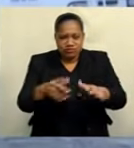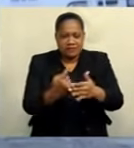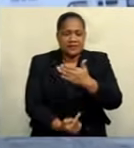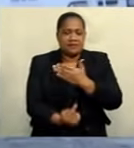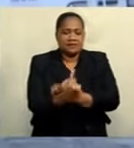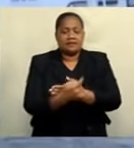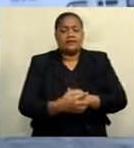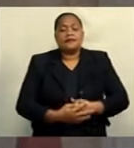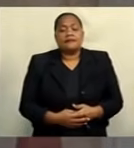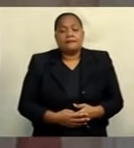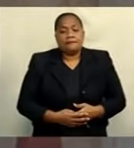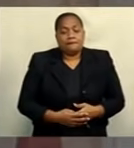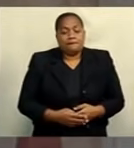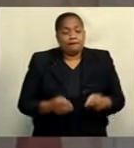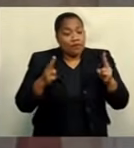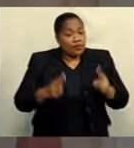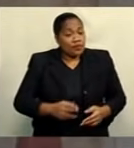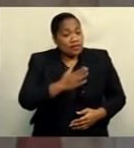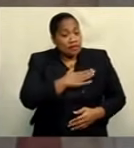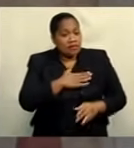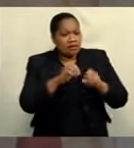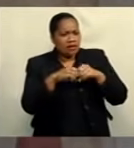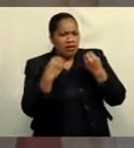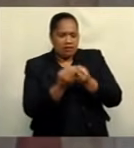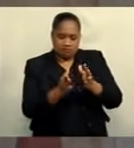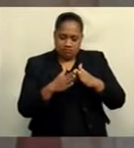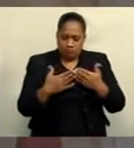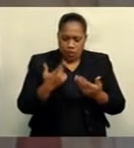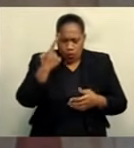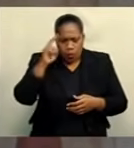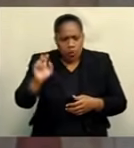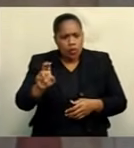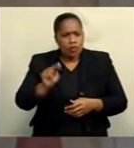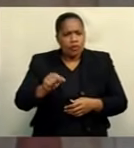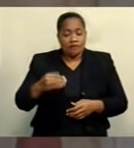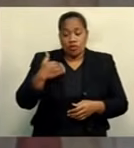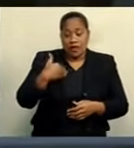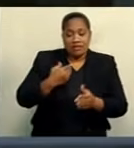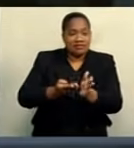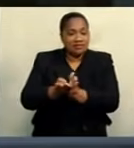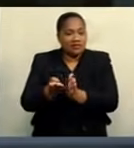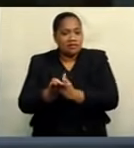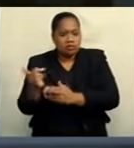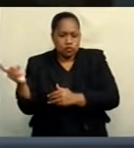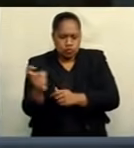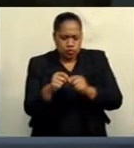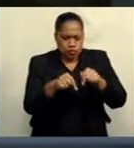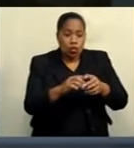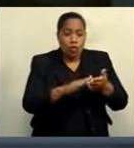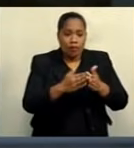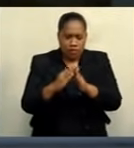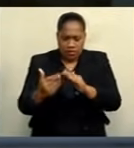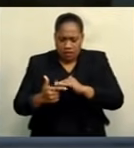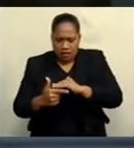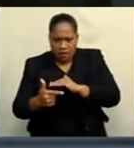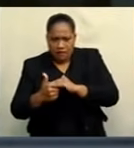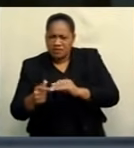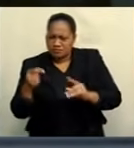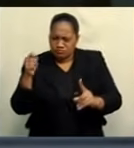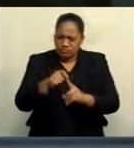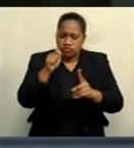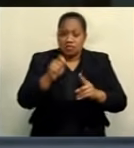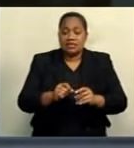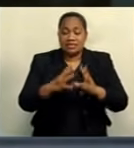reports. Humanitarian organizations have called for the need to bring health services down to the community level, particularly the sexual reproductive